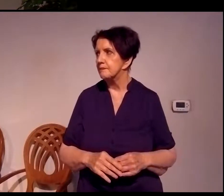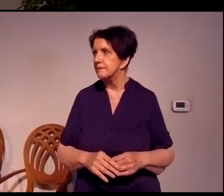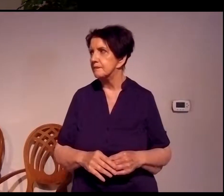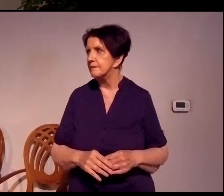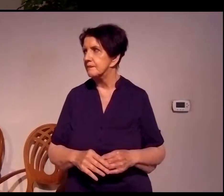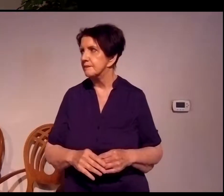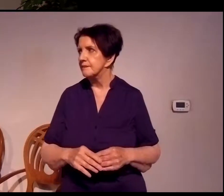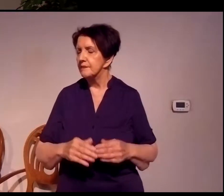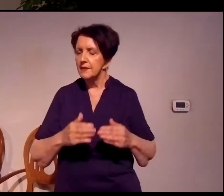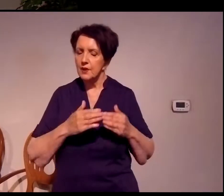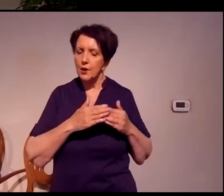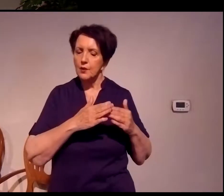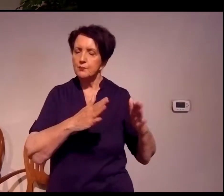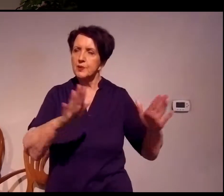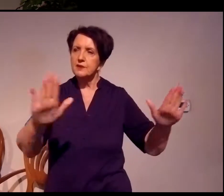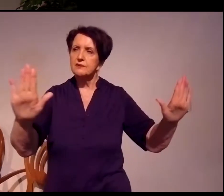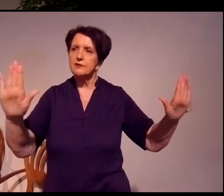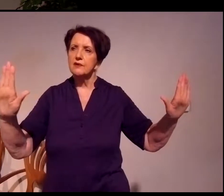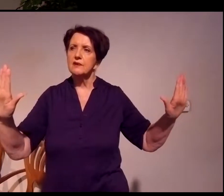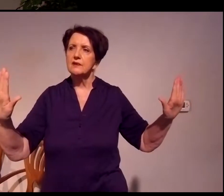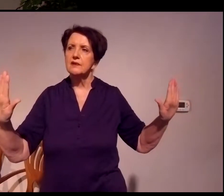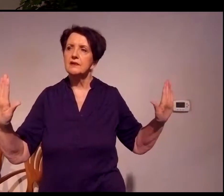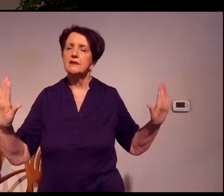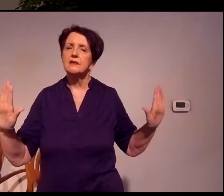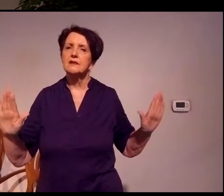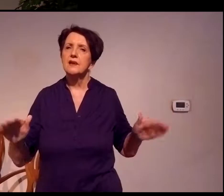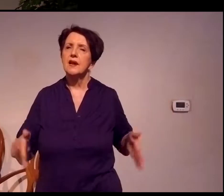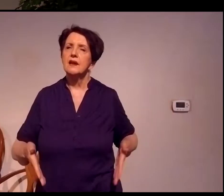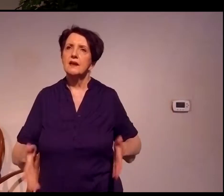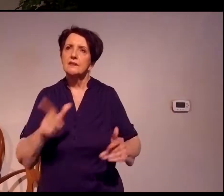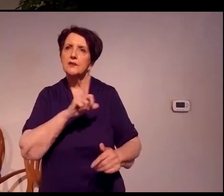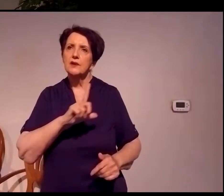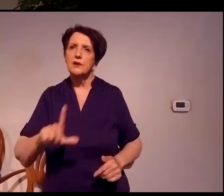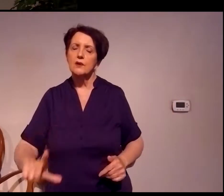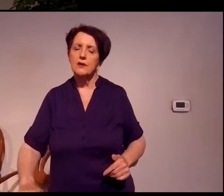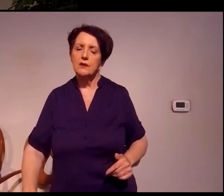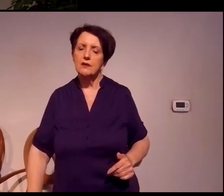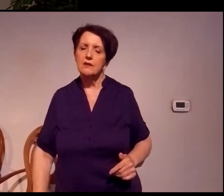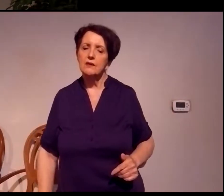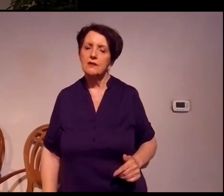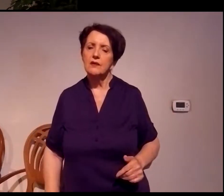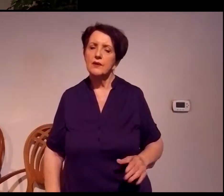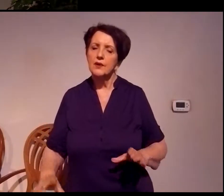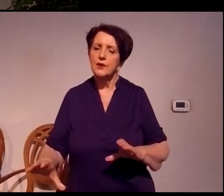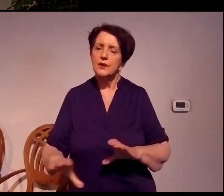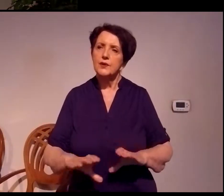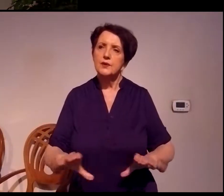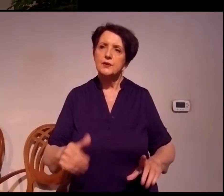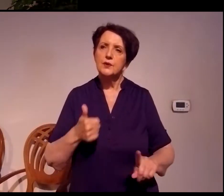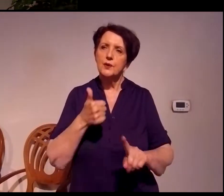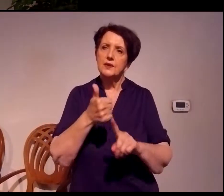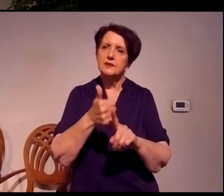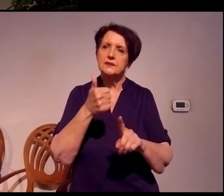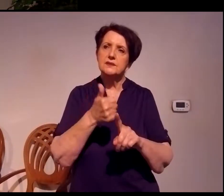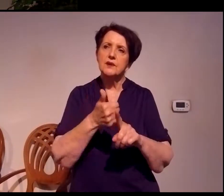Open your heart, let the Lord have its way.